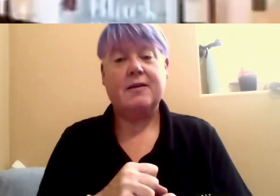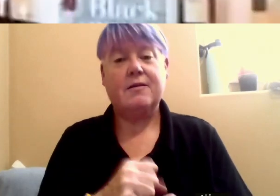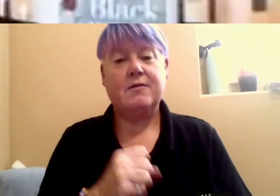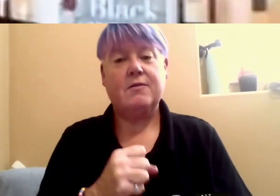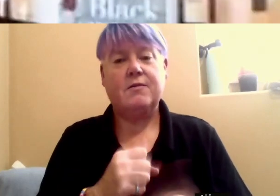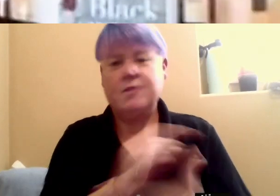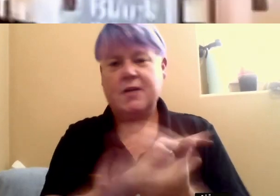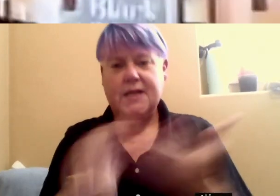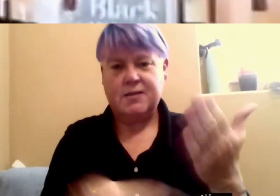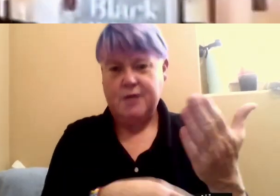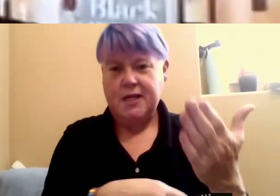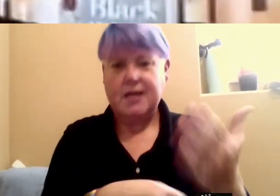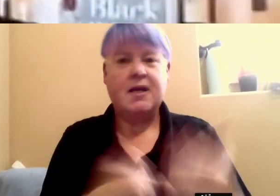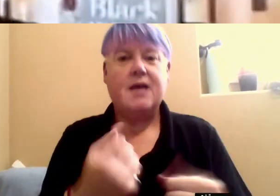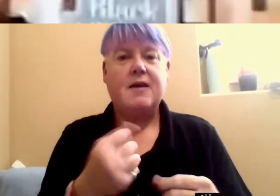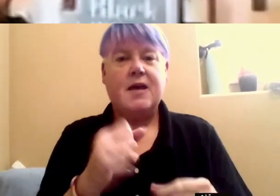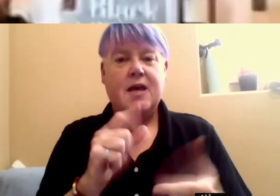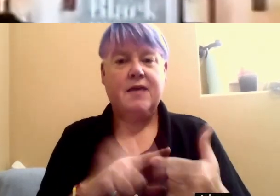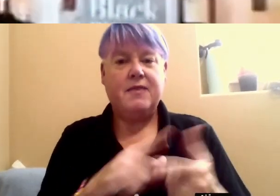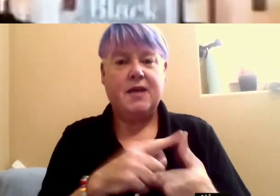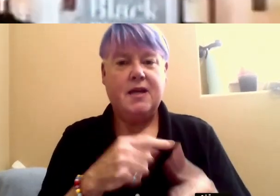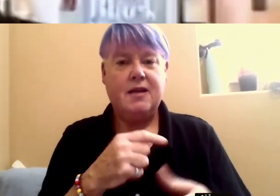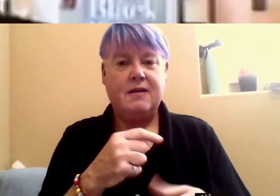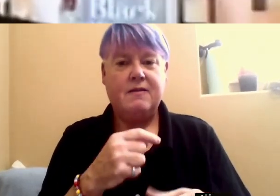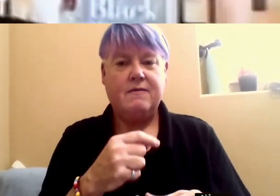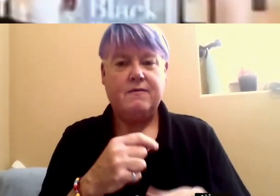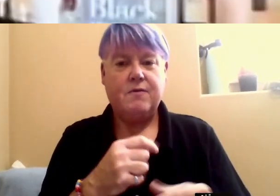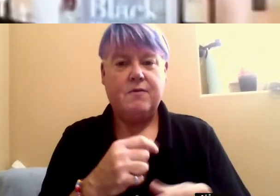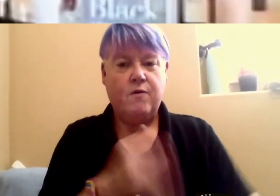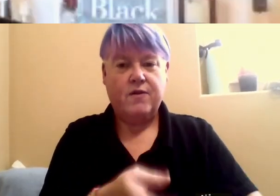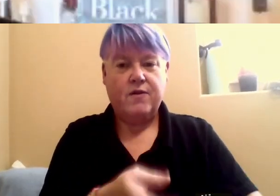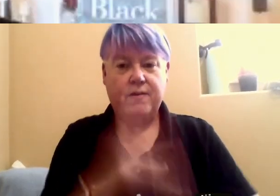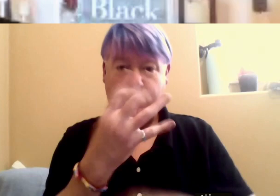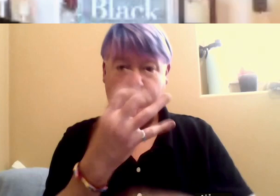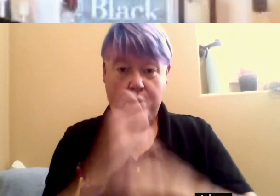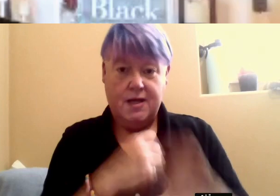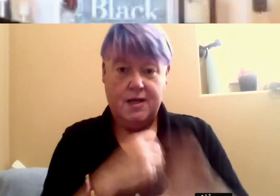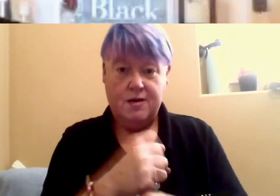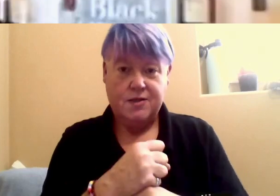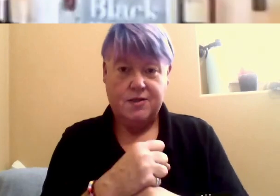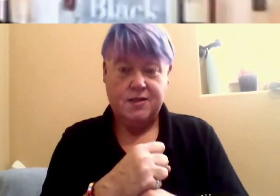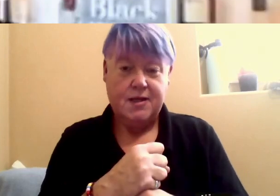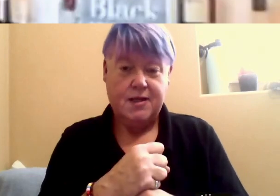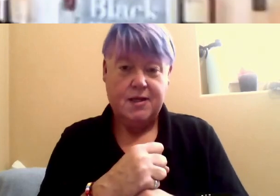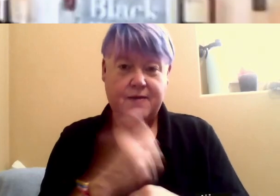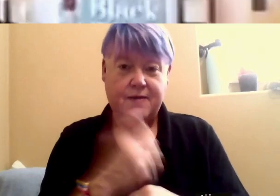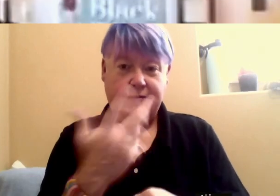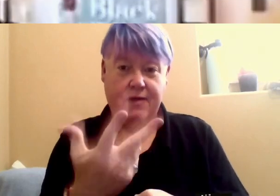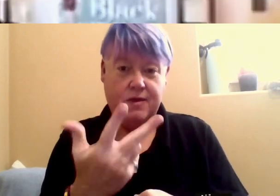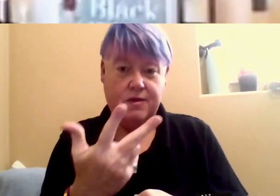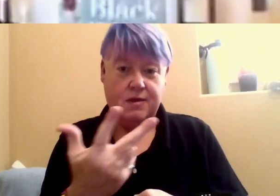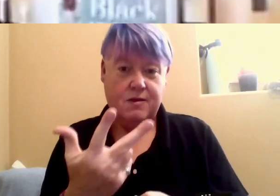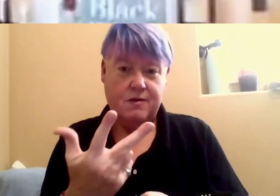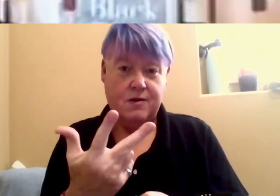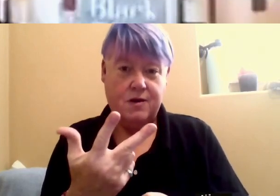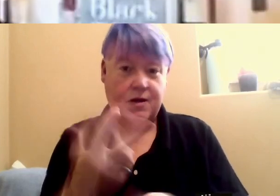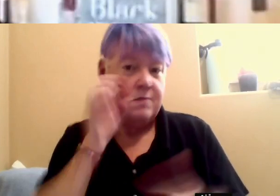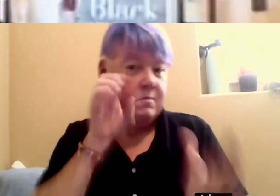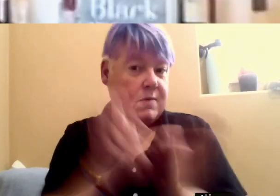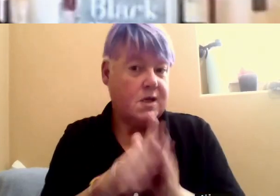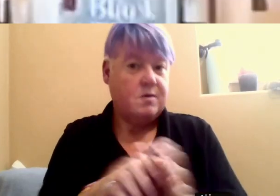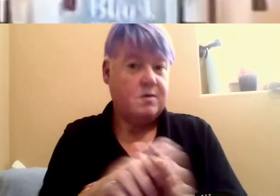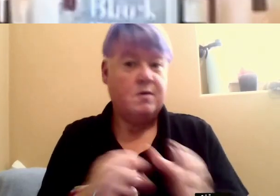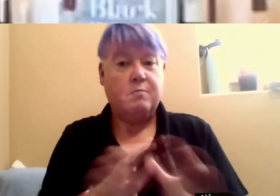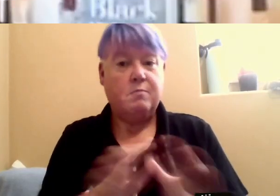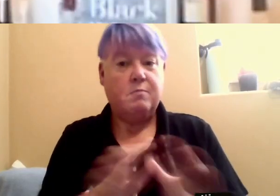4 years. So that's like an ongoing series. I have 3 picture books coming out in the next 3 or